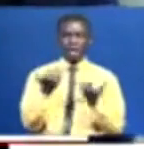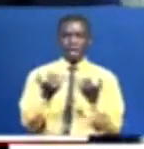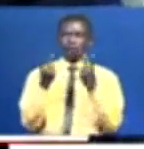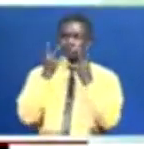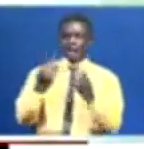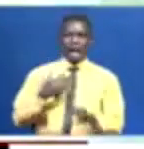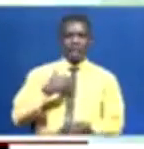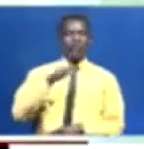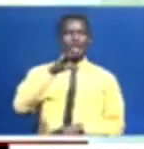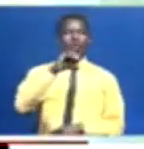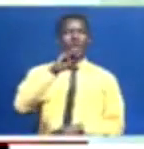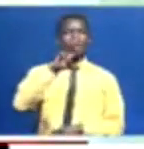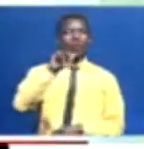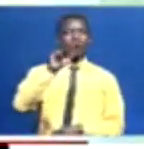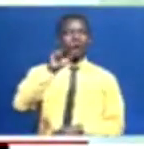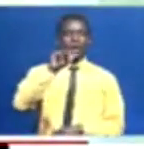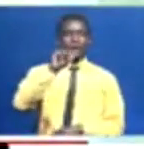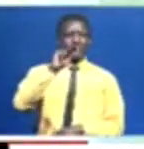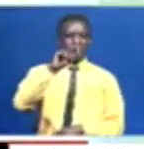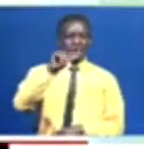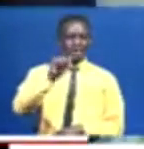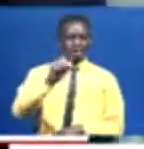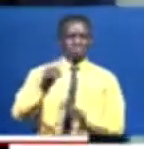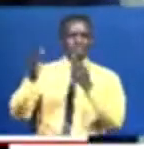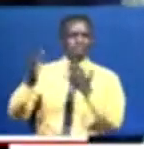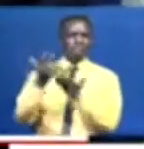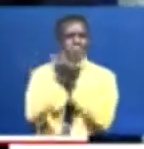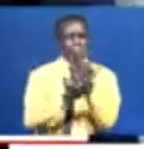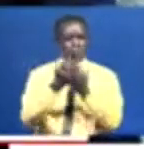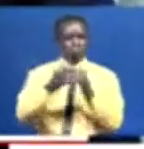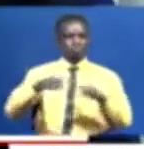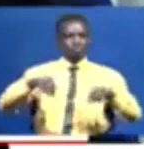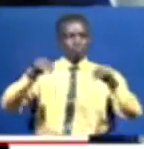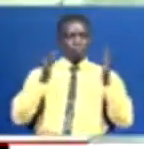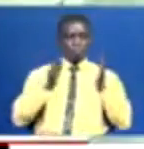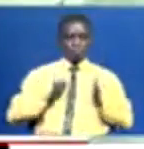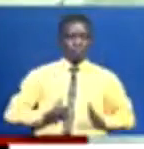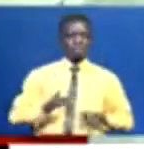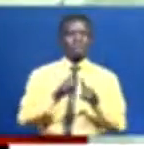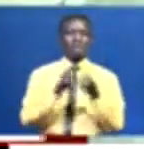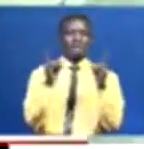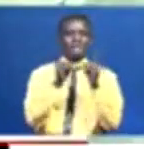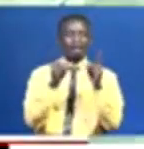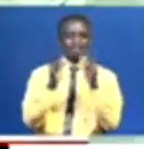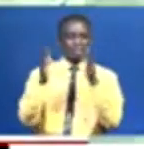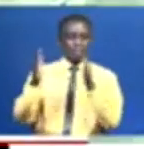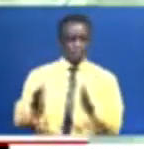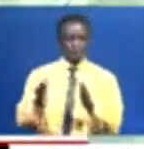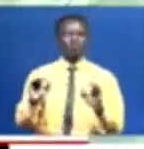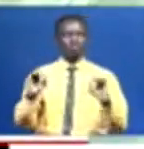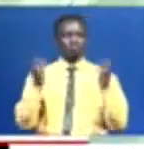is a cybersecurity cyber architect at Dimensions Data. Thank you very much for making time. Let's start off with